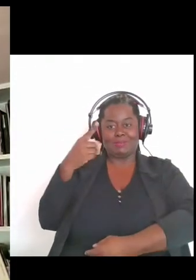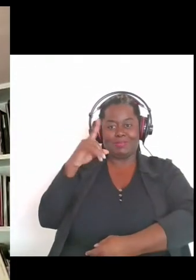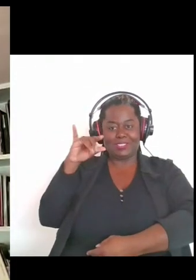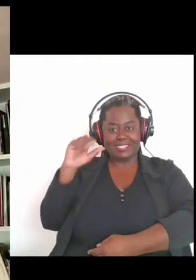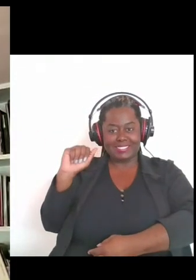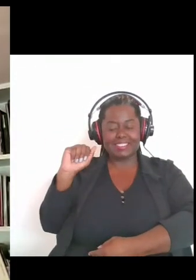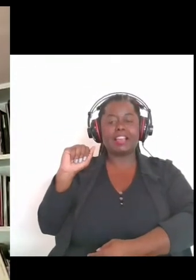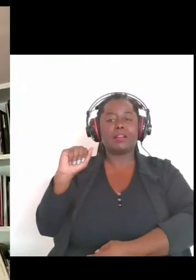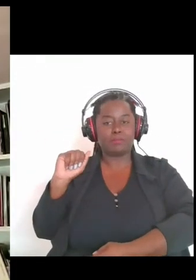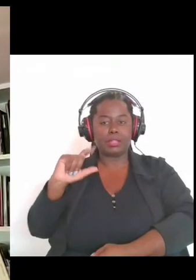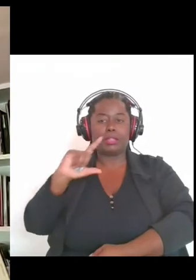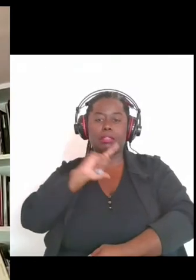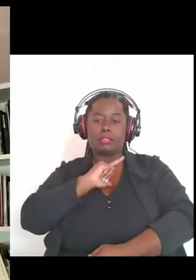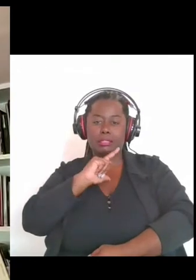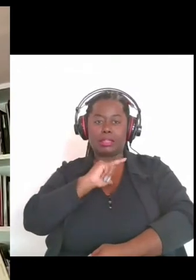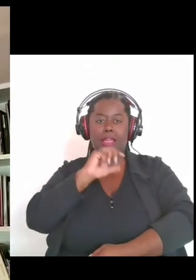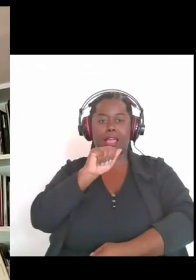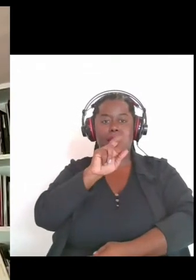seminar